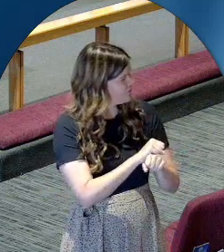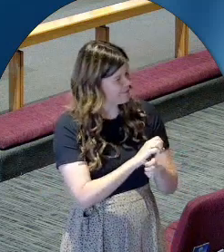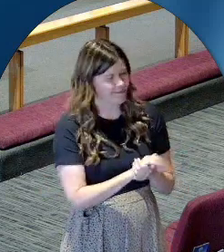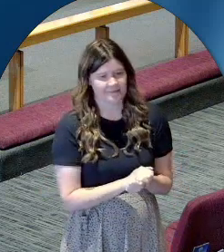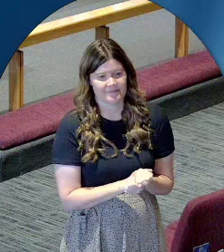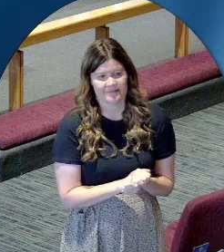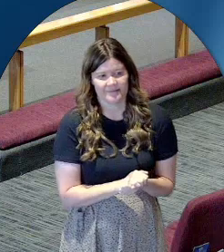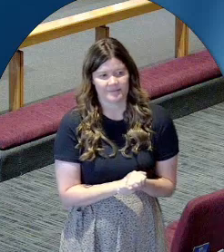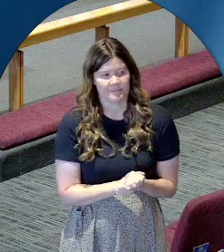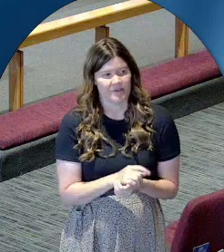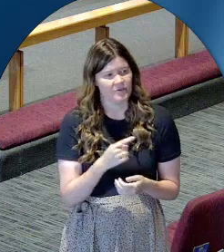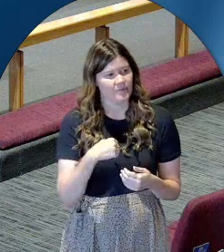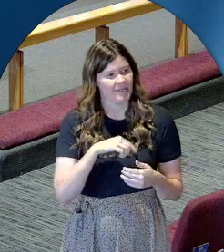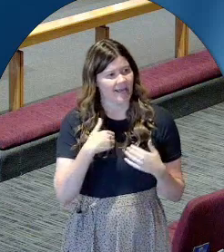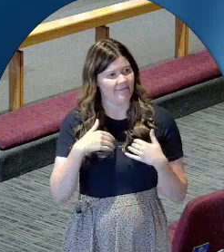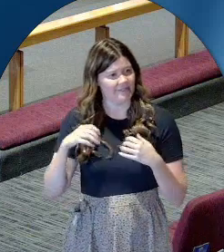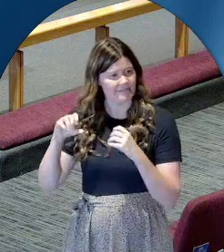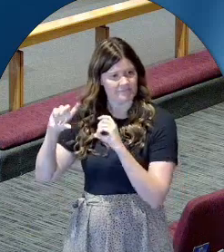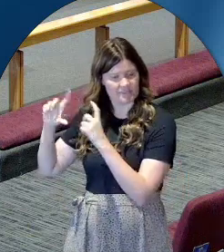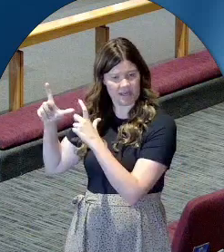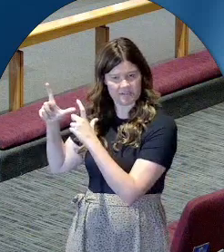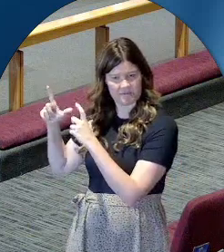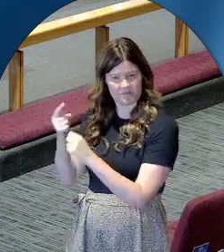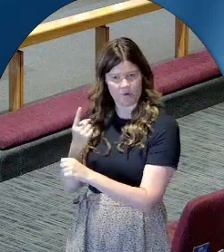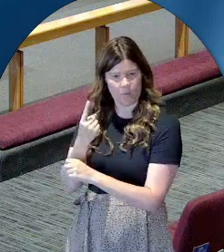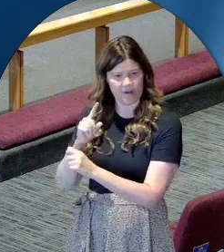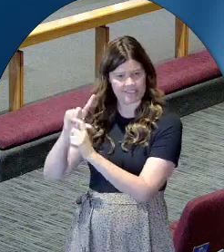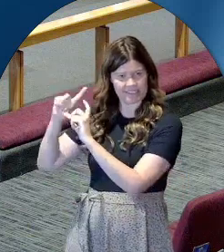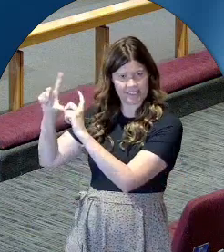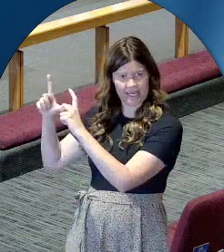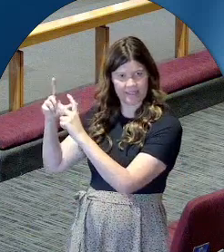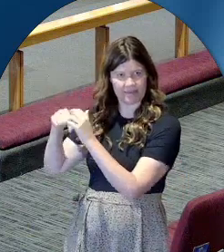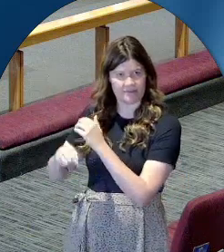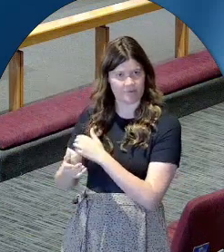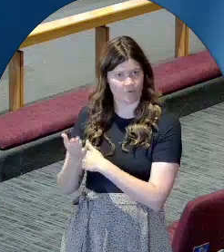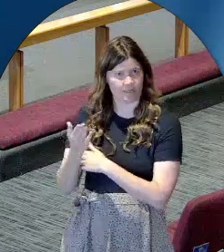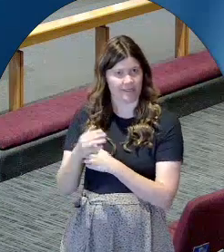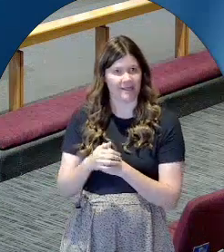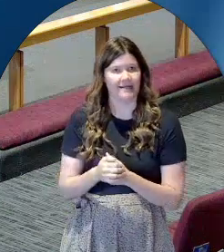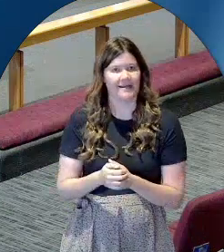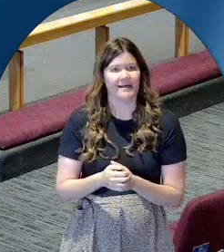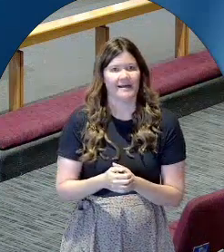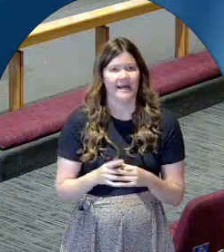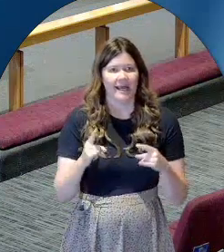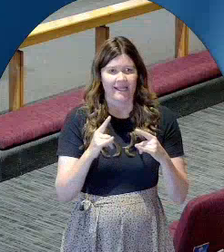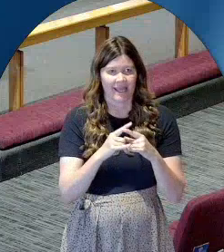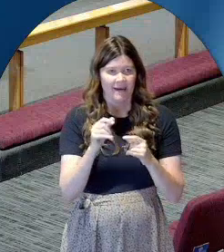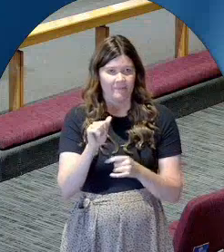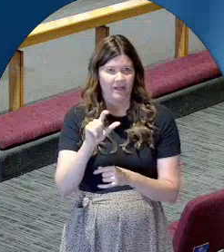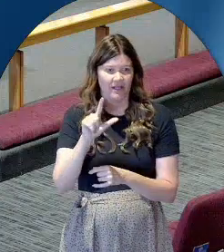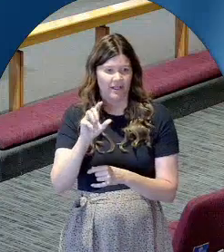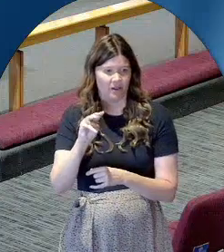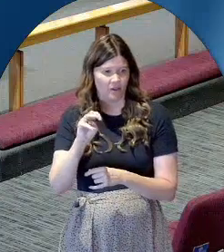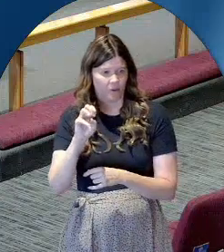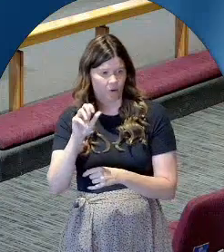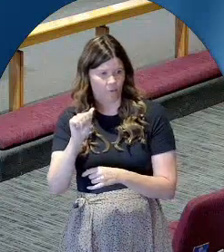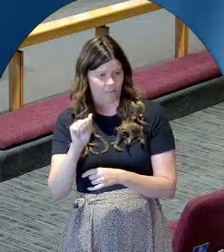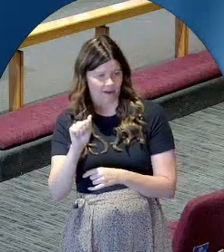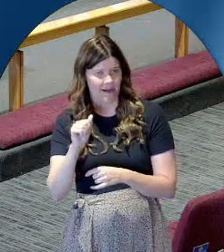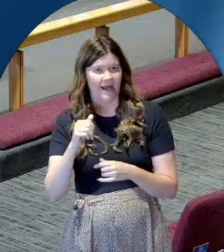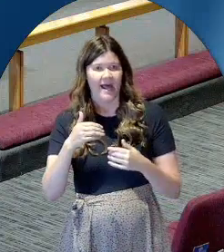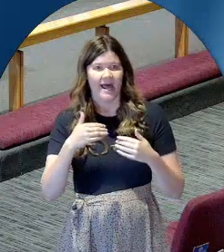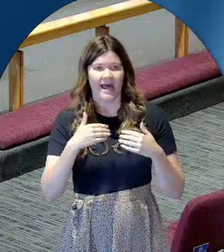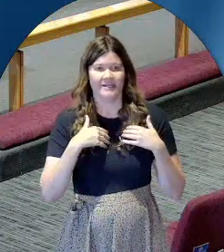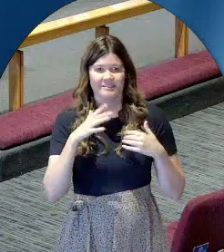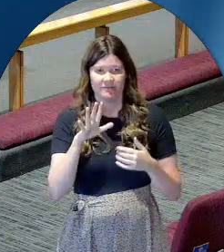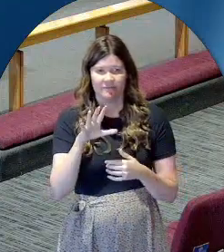Do we have any slides this morning? Just one. Let's see it. Camp Aloma as their 50th Burger Bash, that's coming